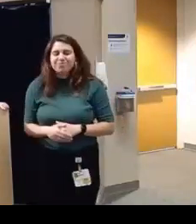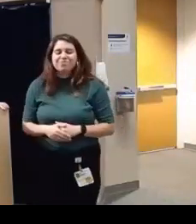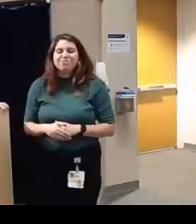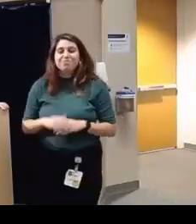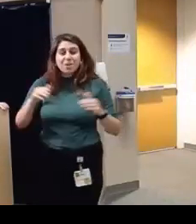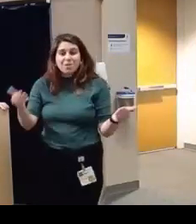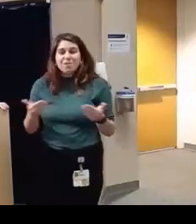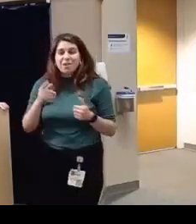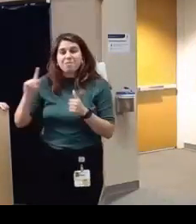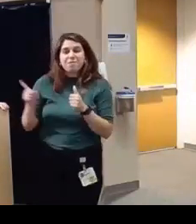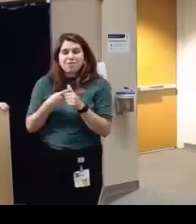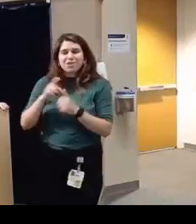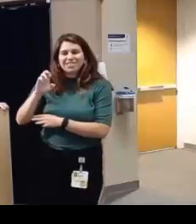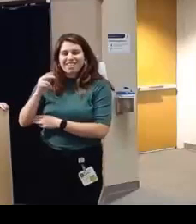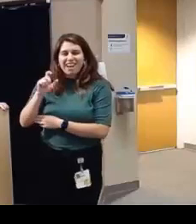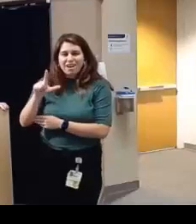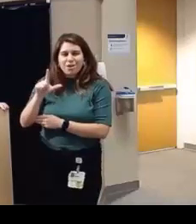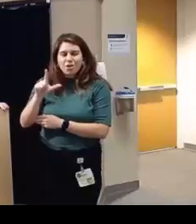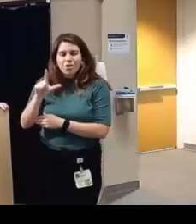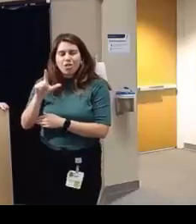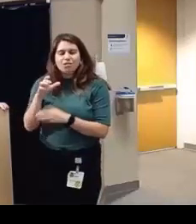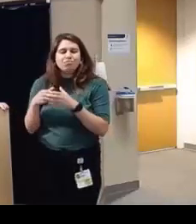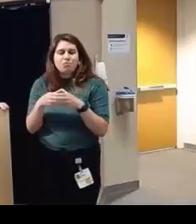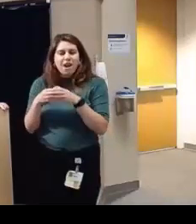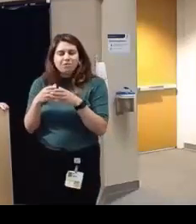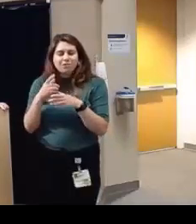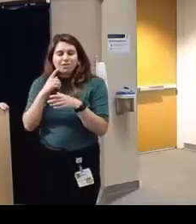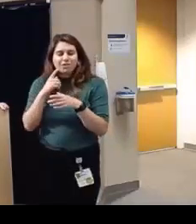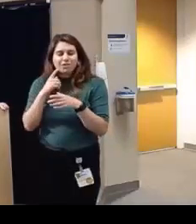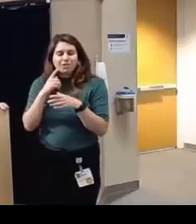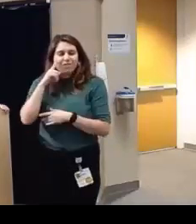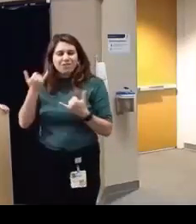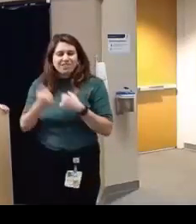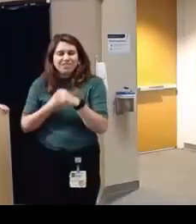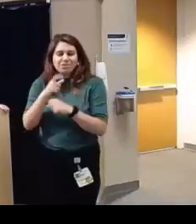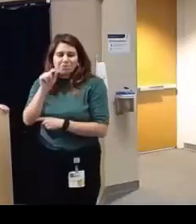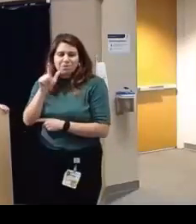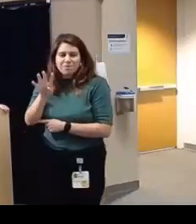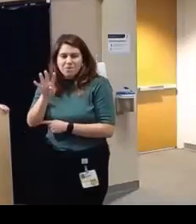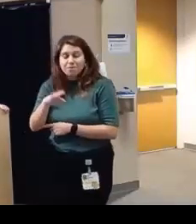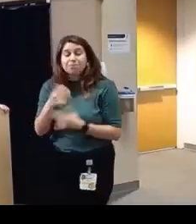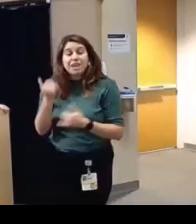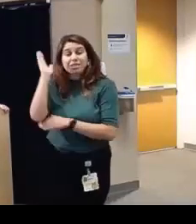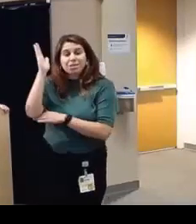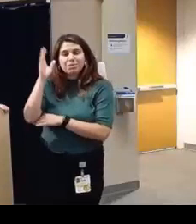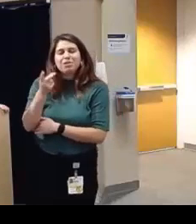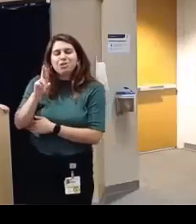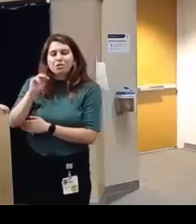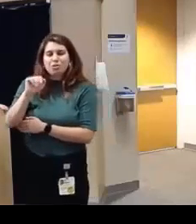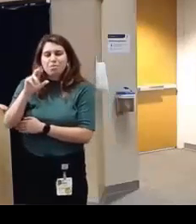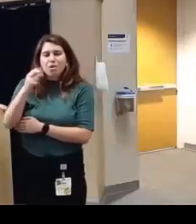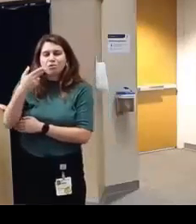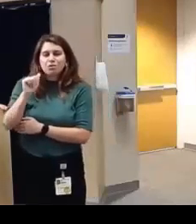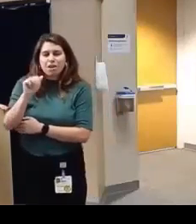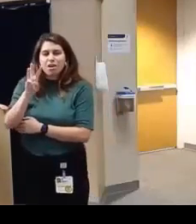Welcome to the first Engel rounds of the year for 23-24. And our speaker today is Dr. Marsha